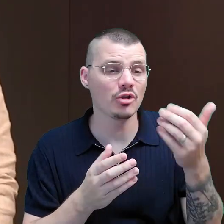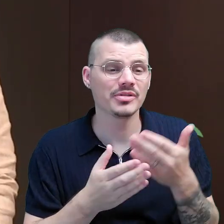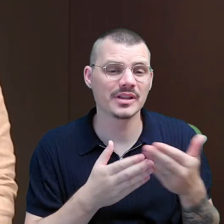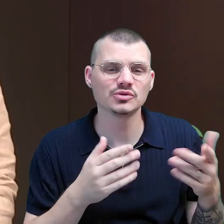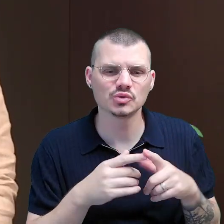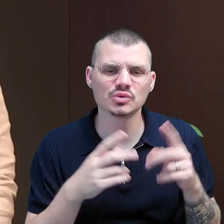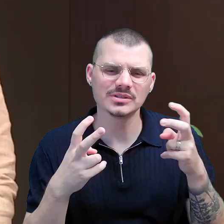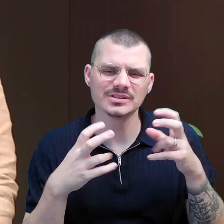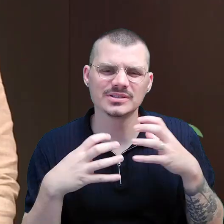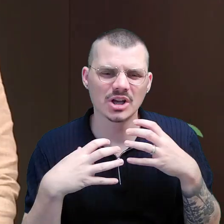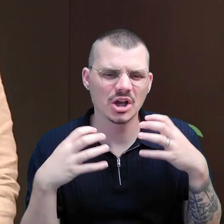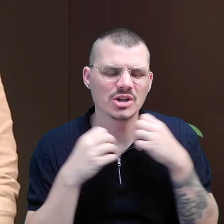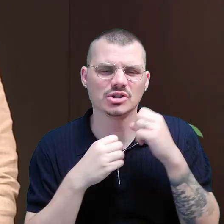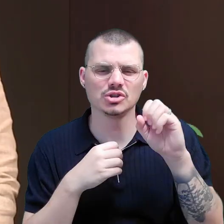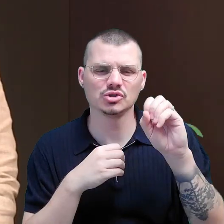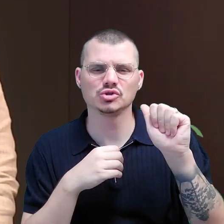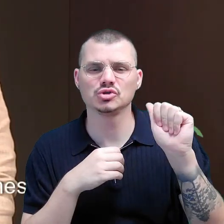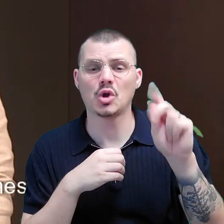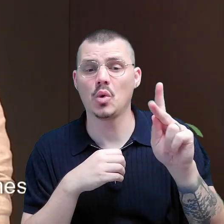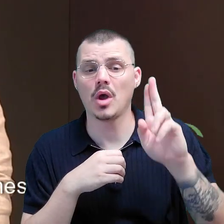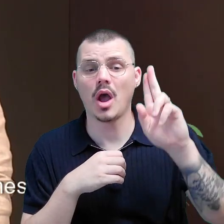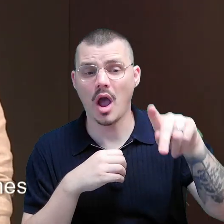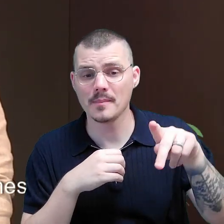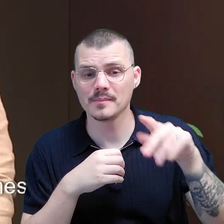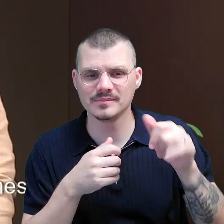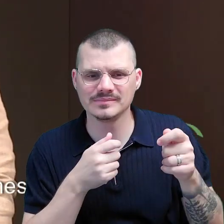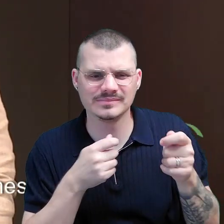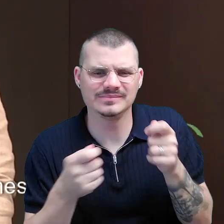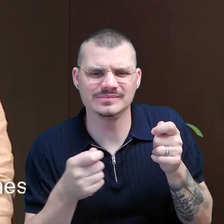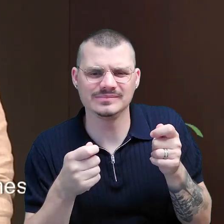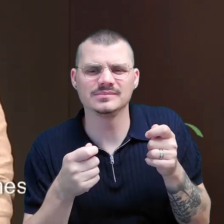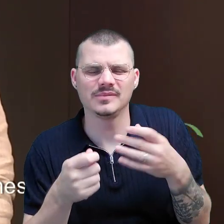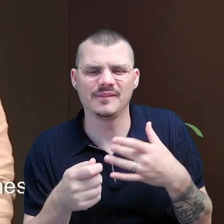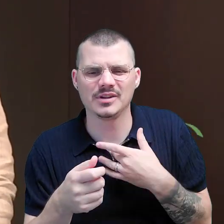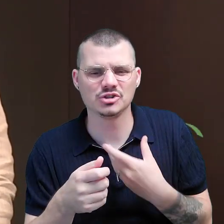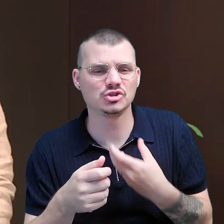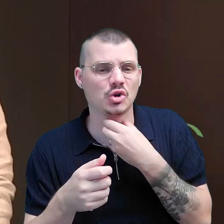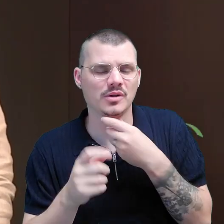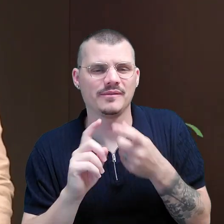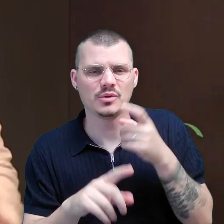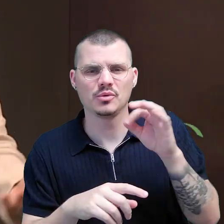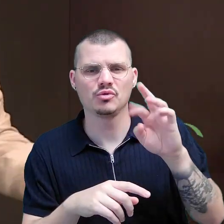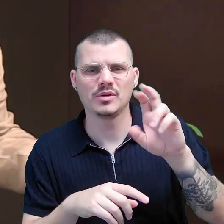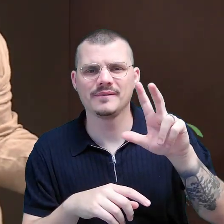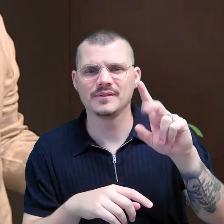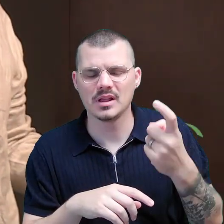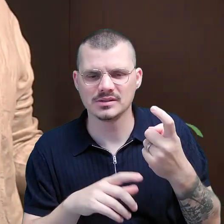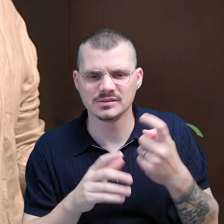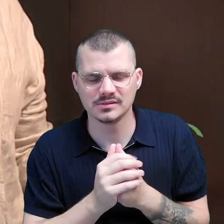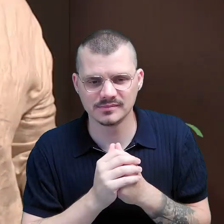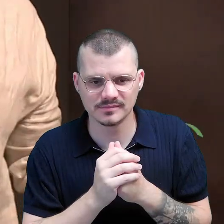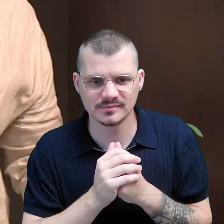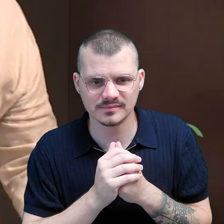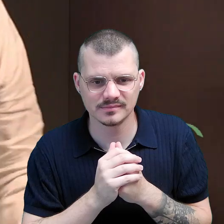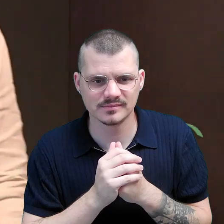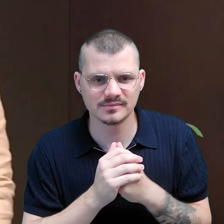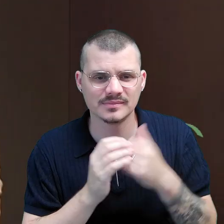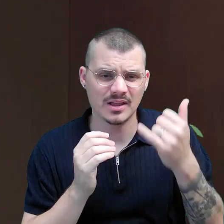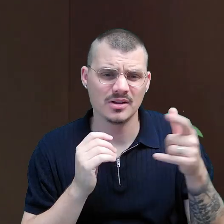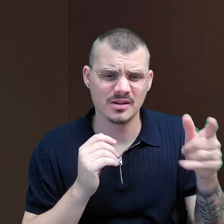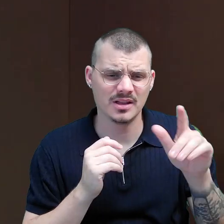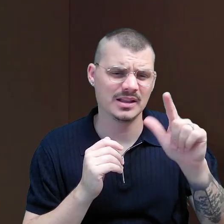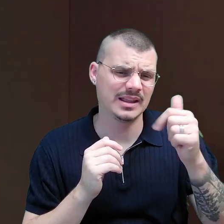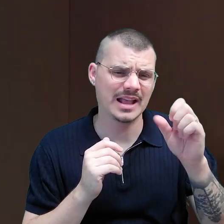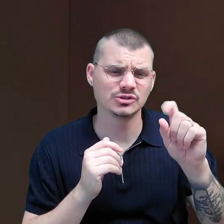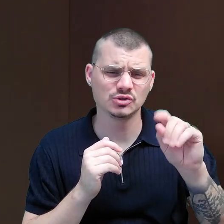to soak up and manage that feeling of choking that comes from reflux. Now, is